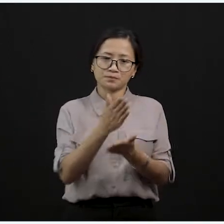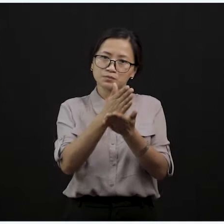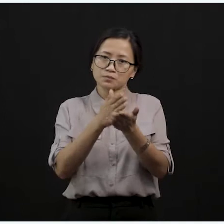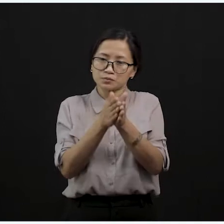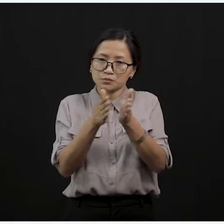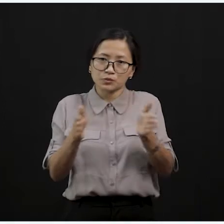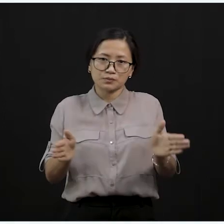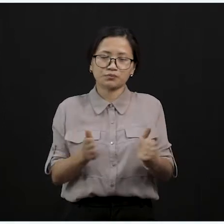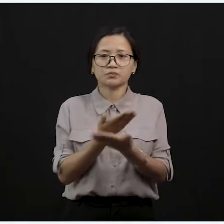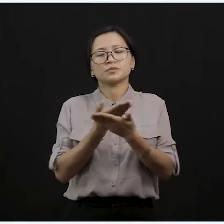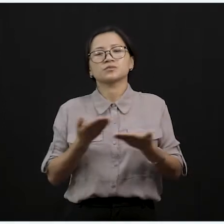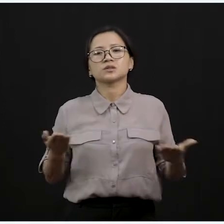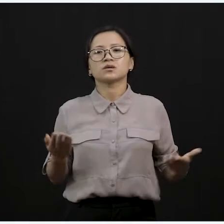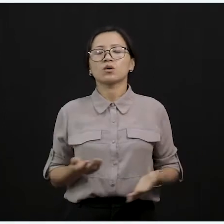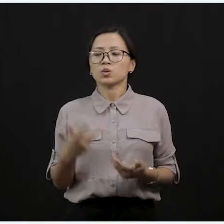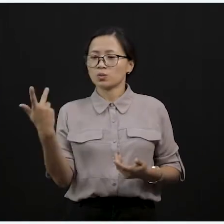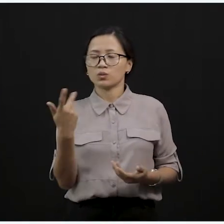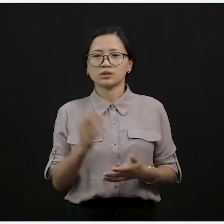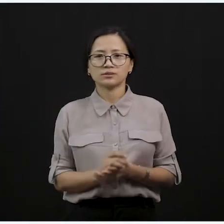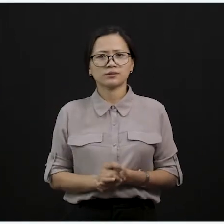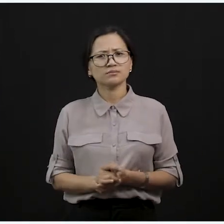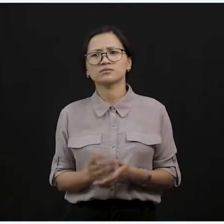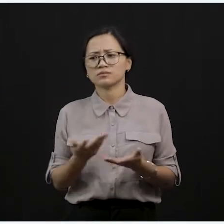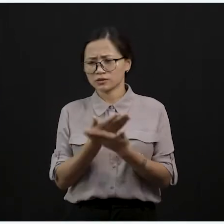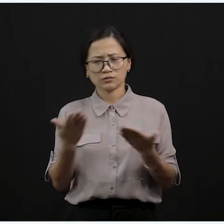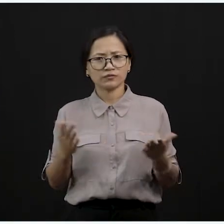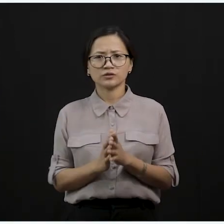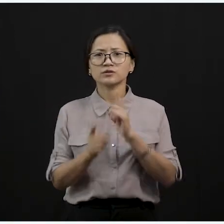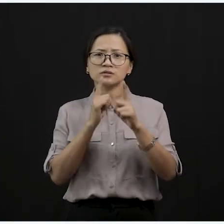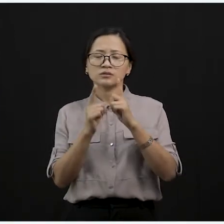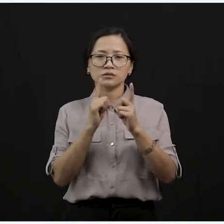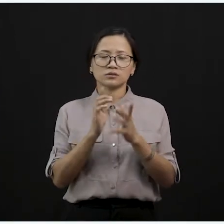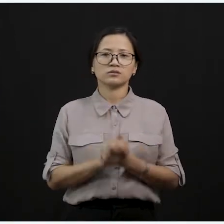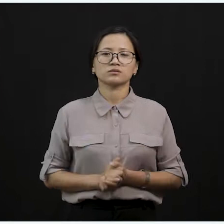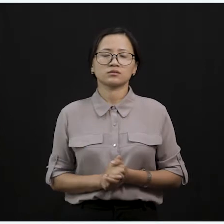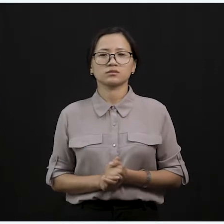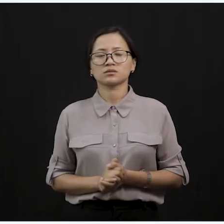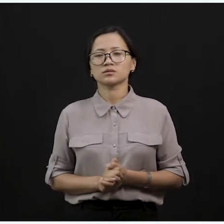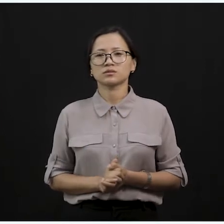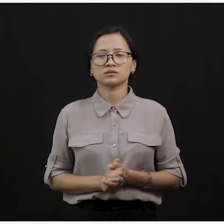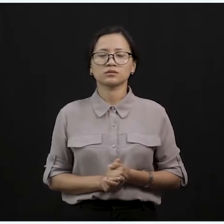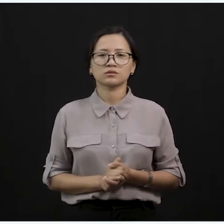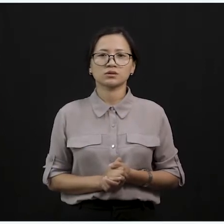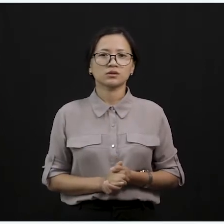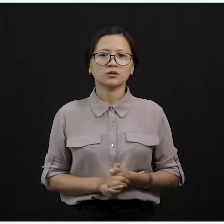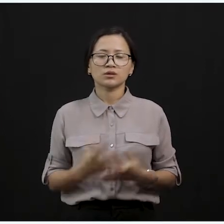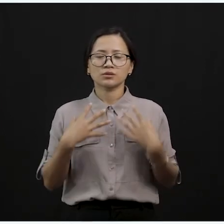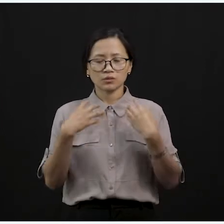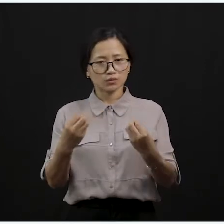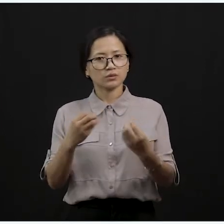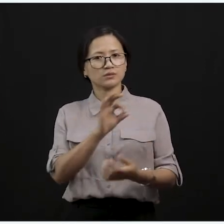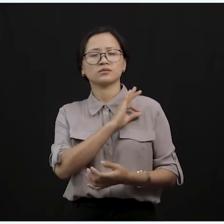between them. What kind of discussion is going on between them? He was very interested. So from here,